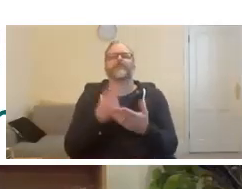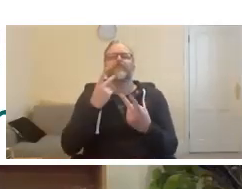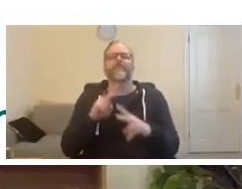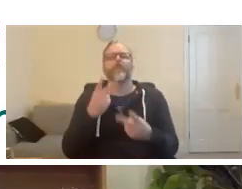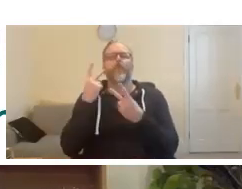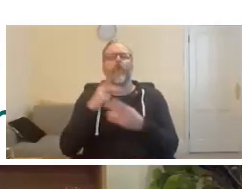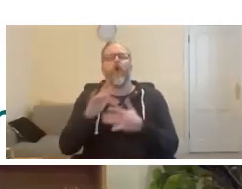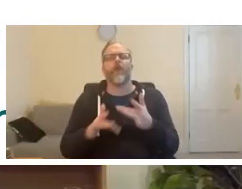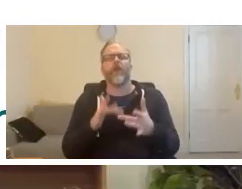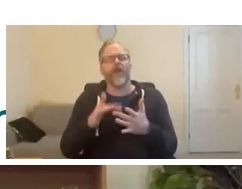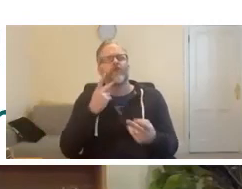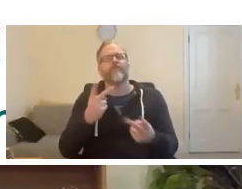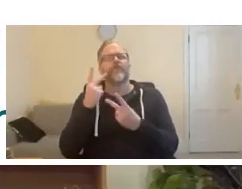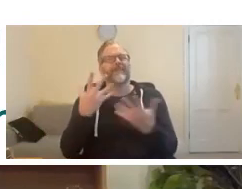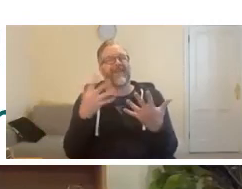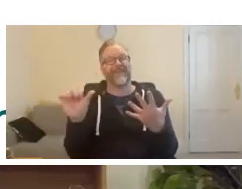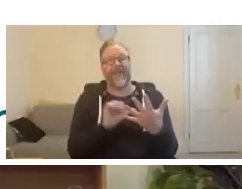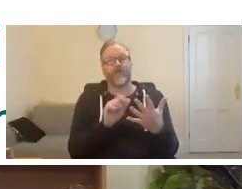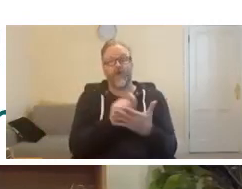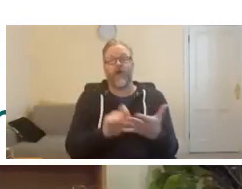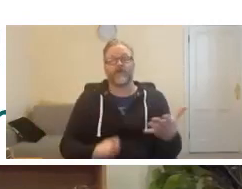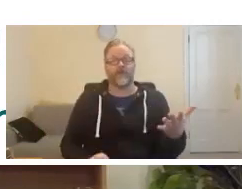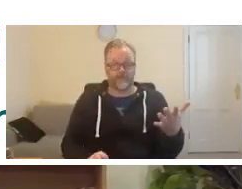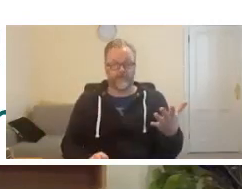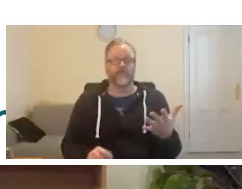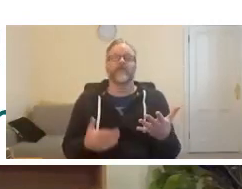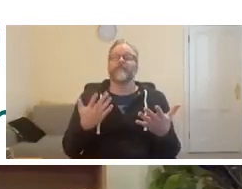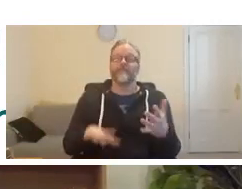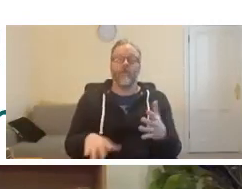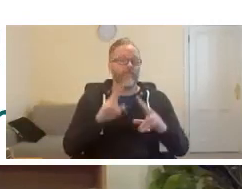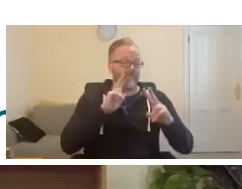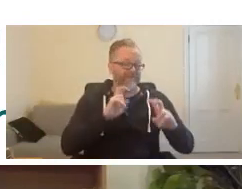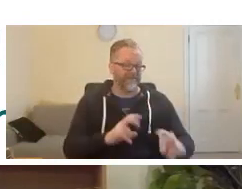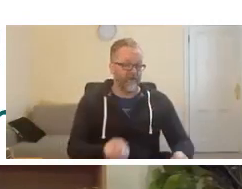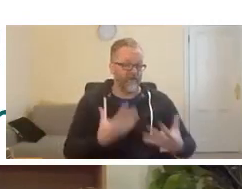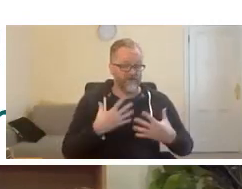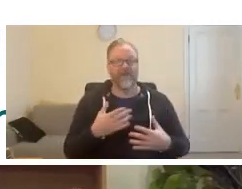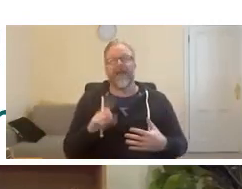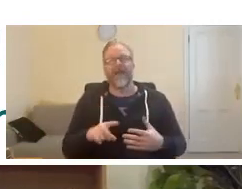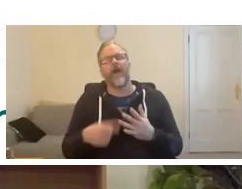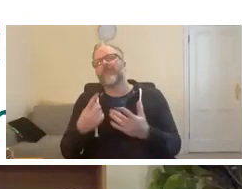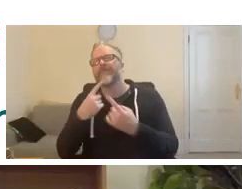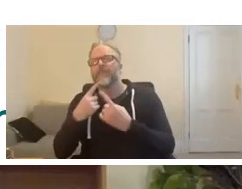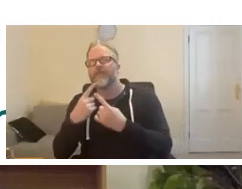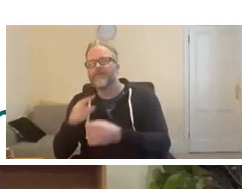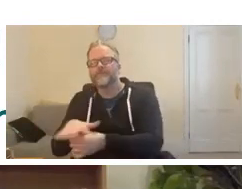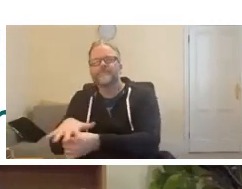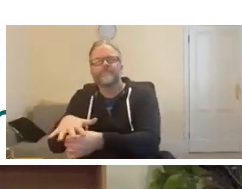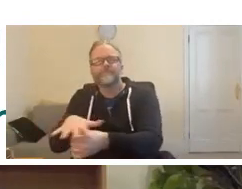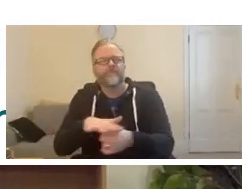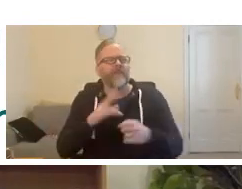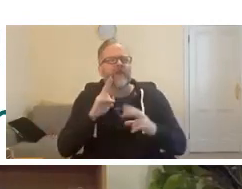we reviewed over 10,000 articles that were returned from our search and sources of information, so looking